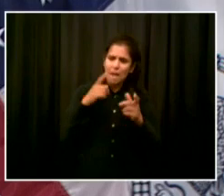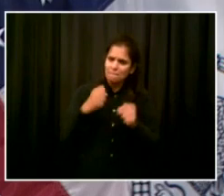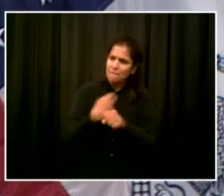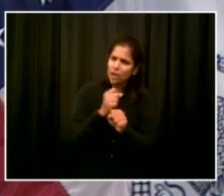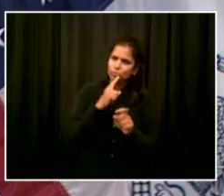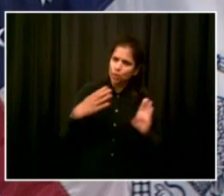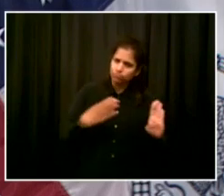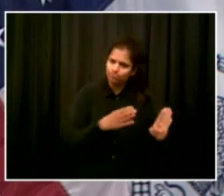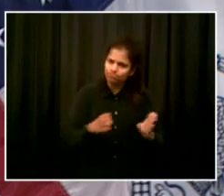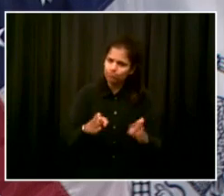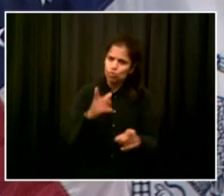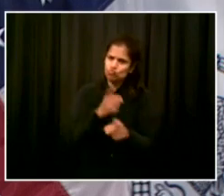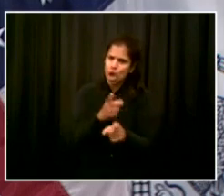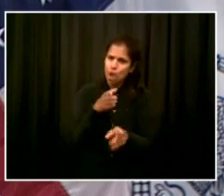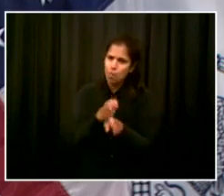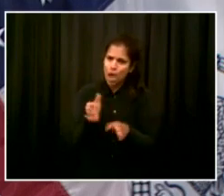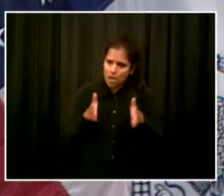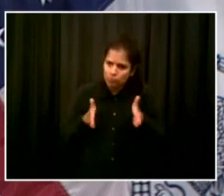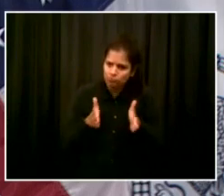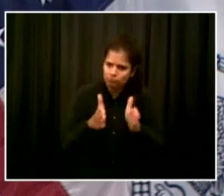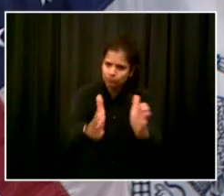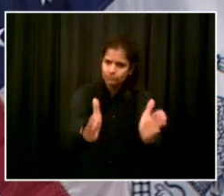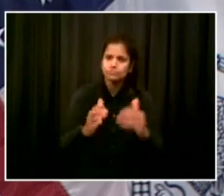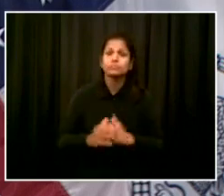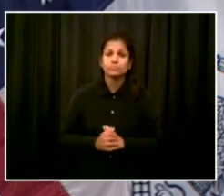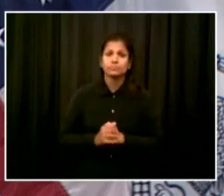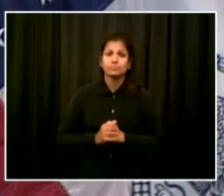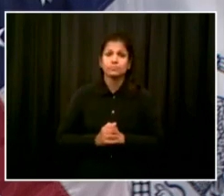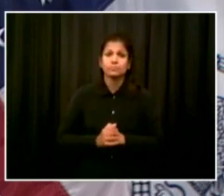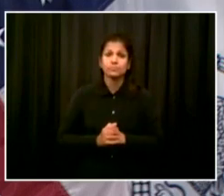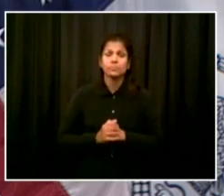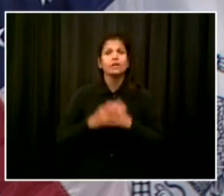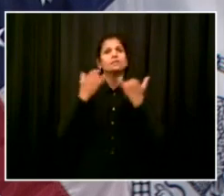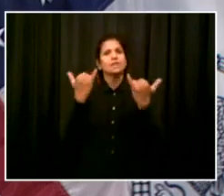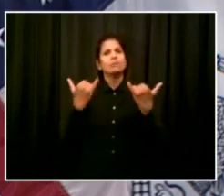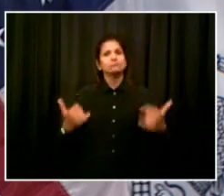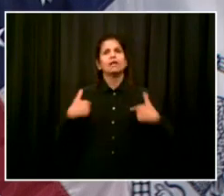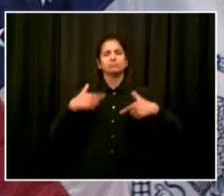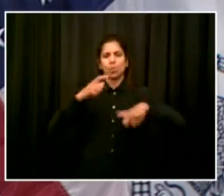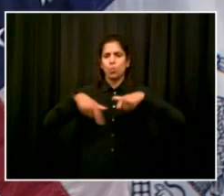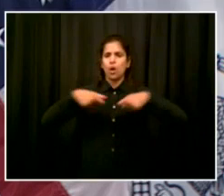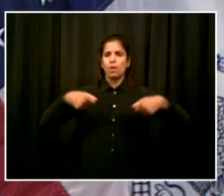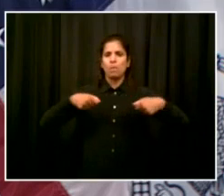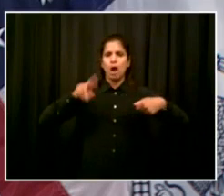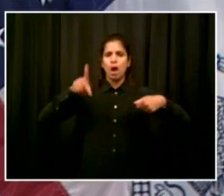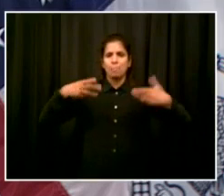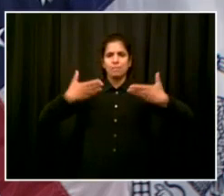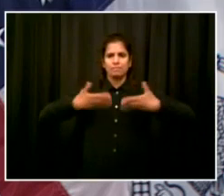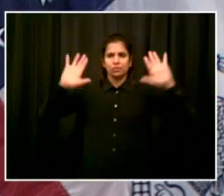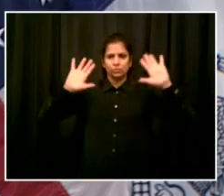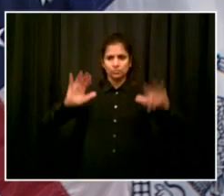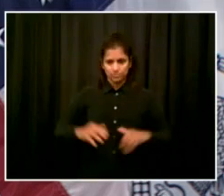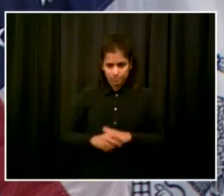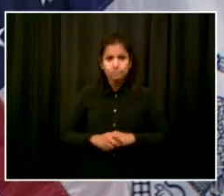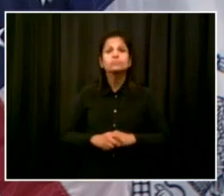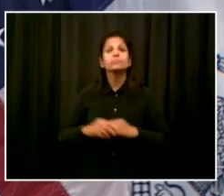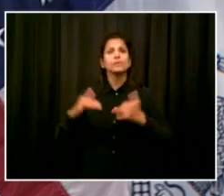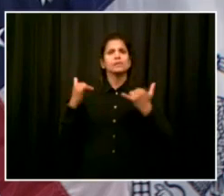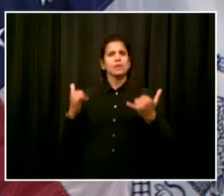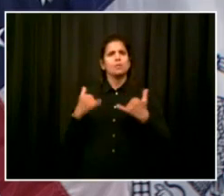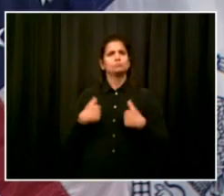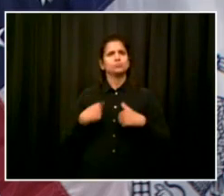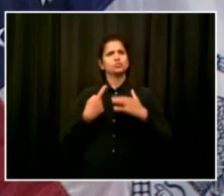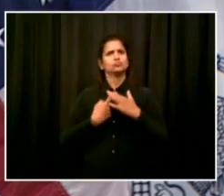with them. Well, everyone, as we close, let's just talk about this day as we get ready for Monday.